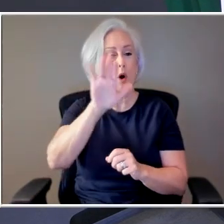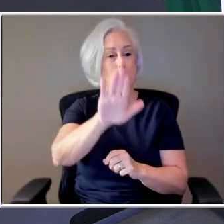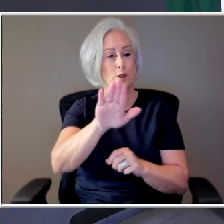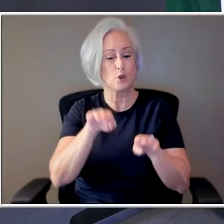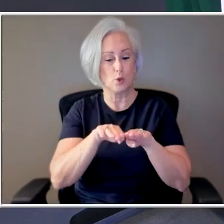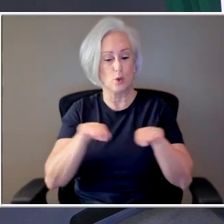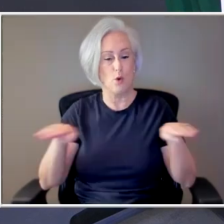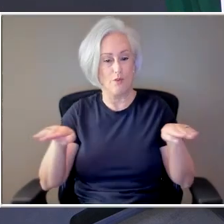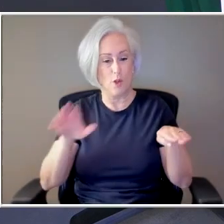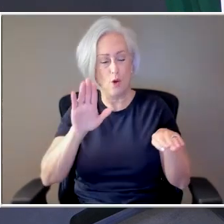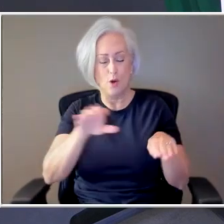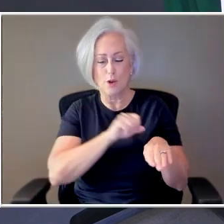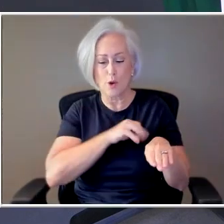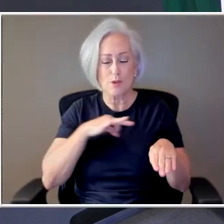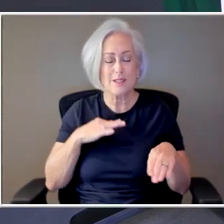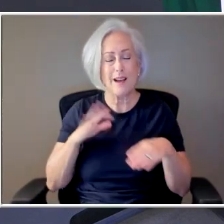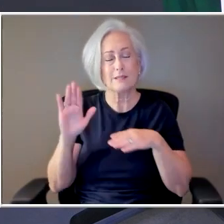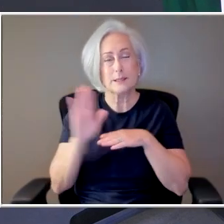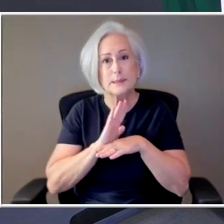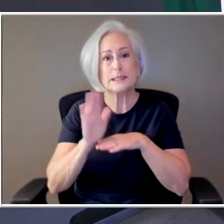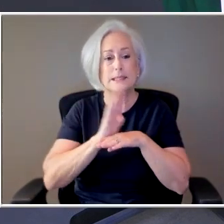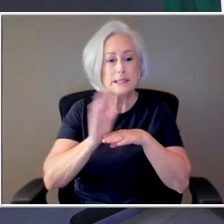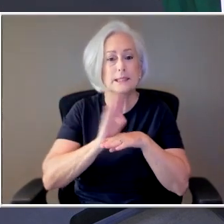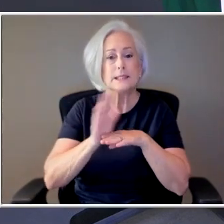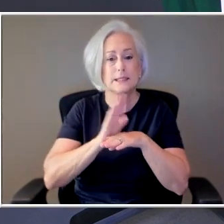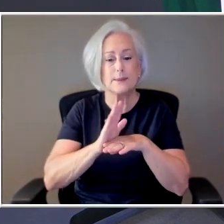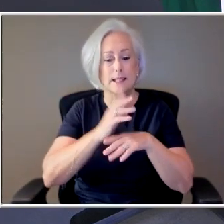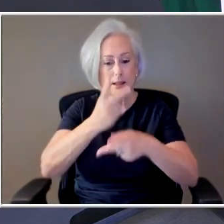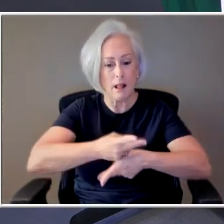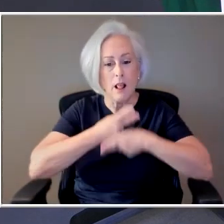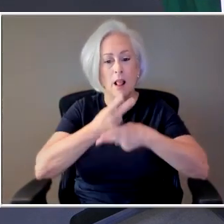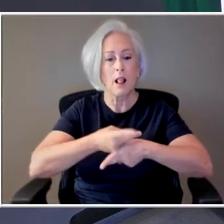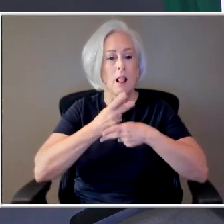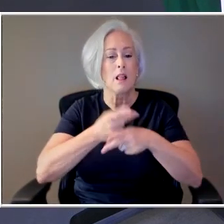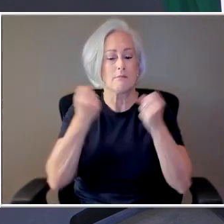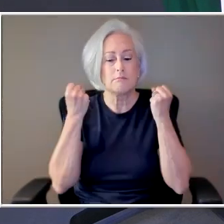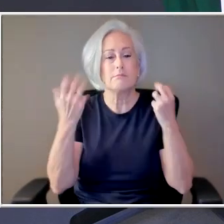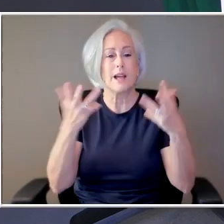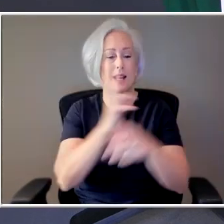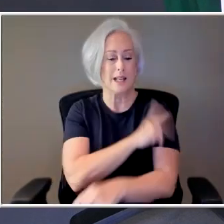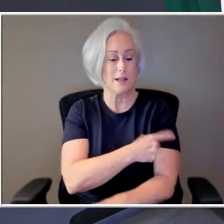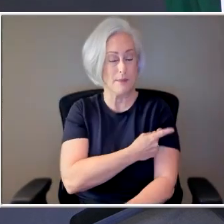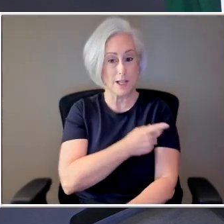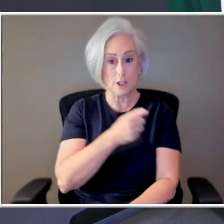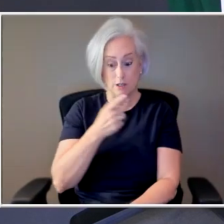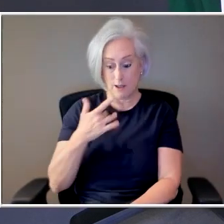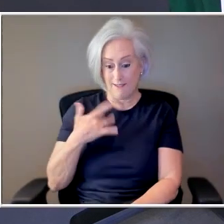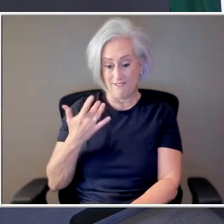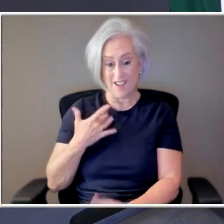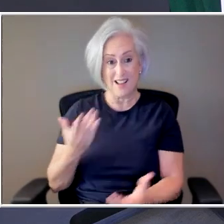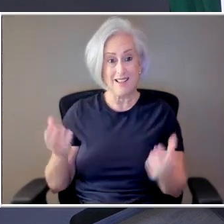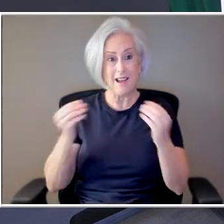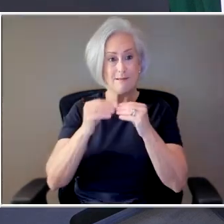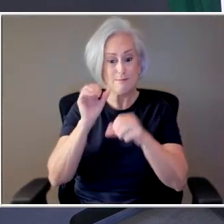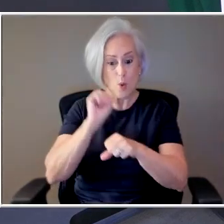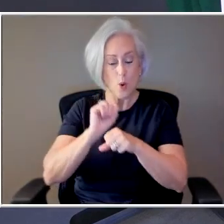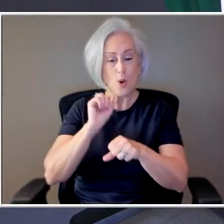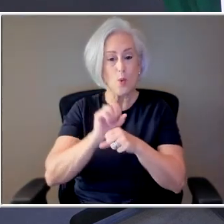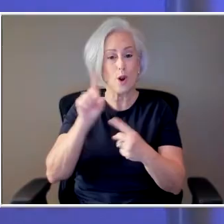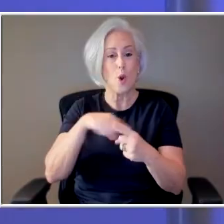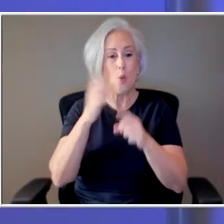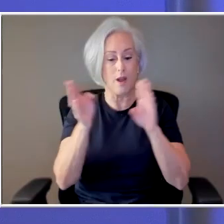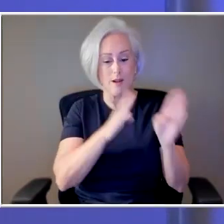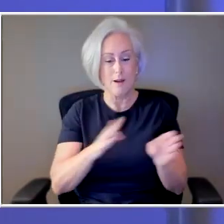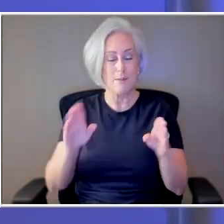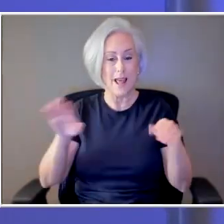so busy hour to hour with patient care. Mm-hmm. Does it feel like extra work when you're planning a wedding, throwing a surprise party? I